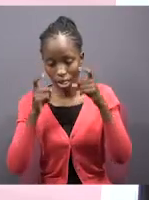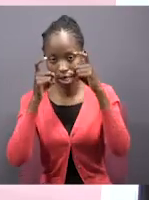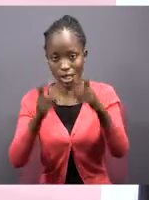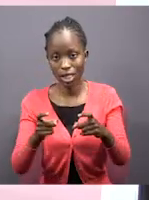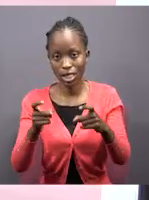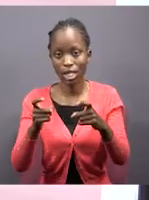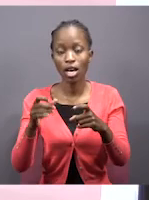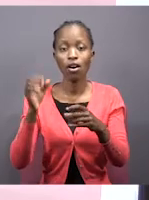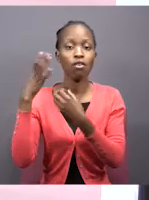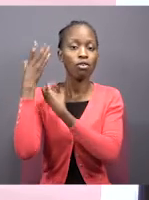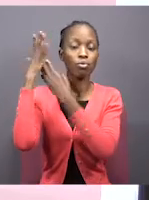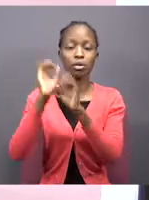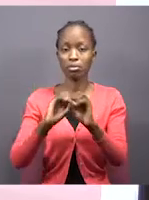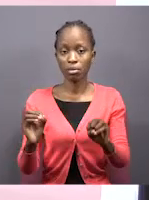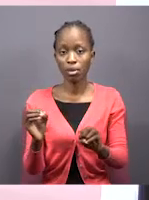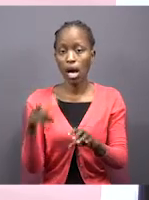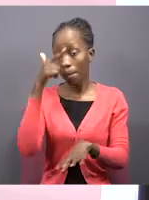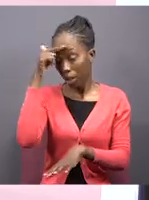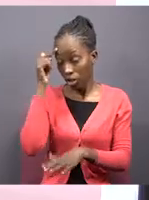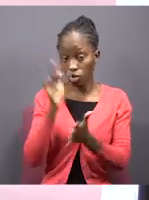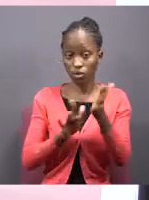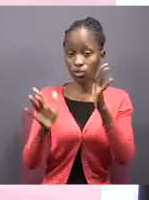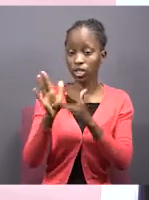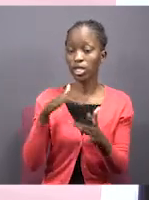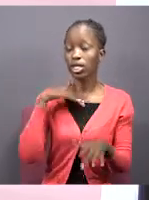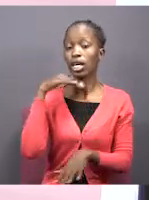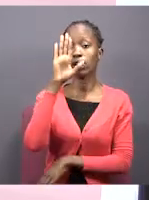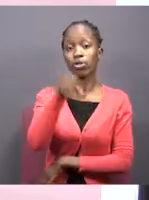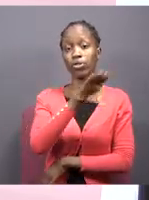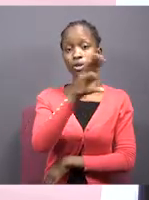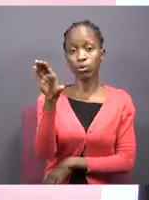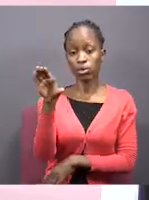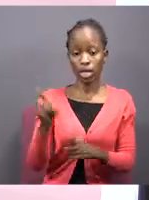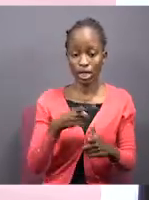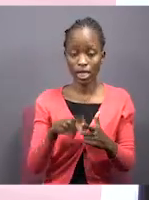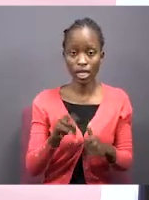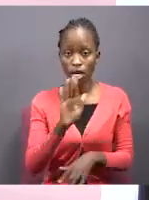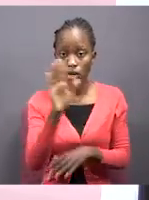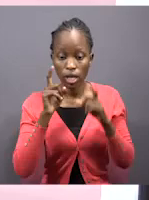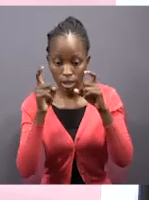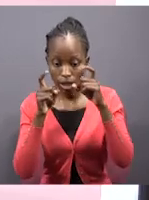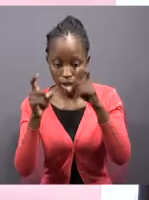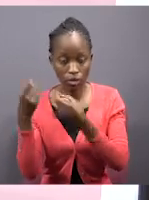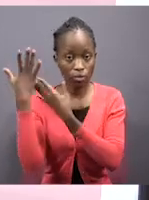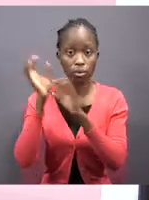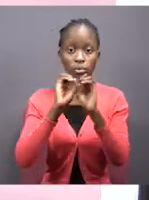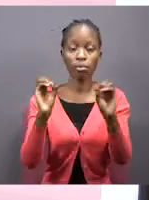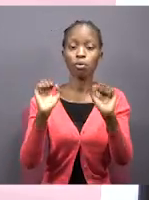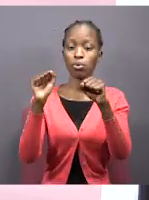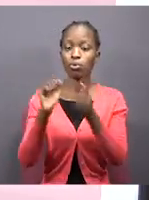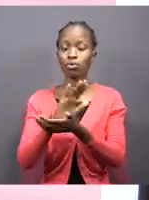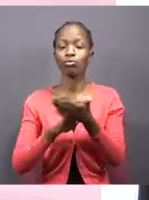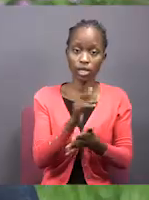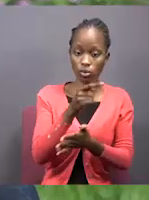of disobedience. Because of Jesus' death on the cross, your sin of disobedience can